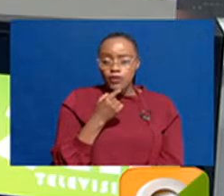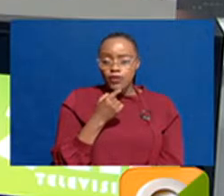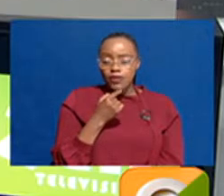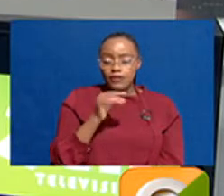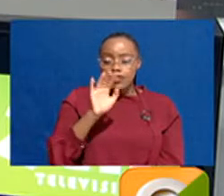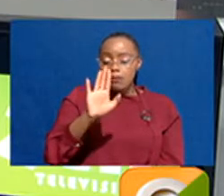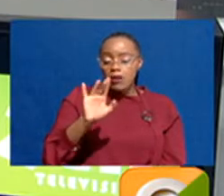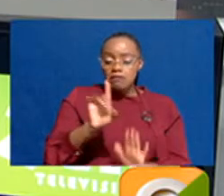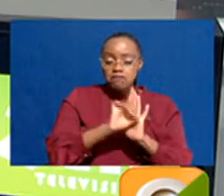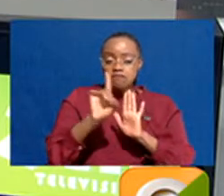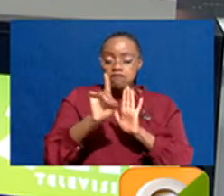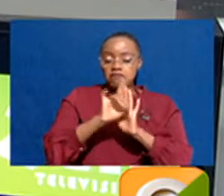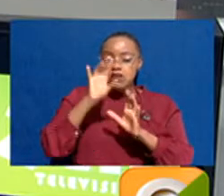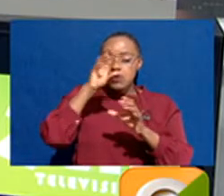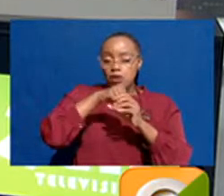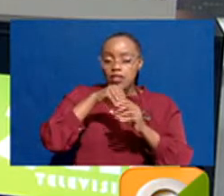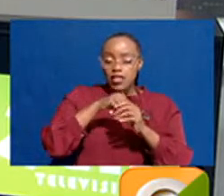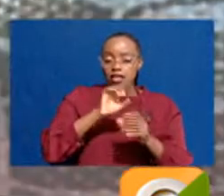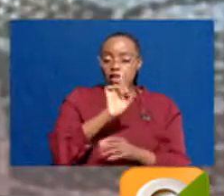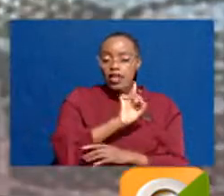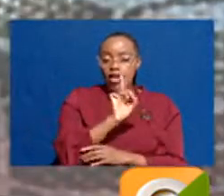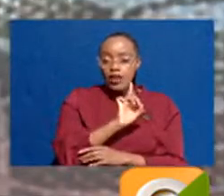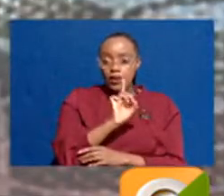their commuting within Nairobi,